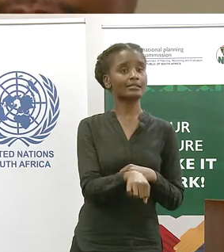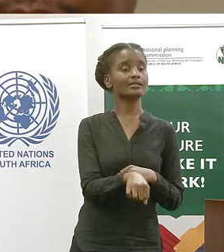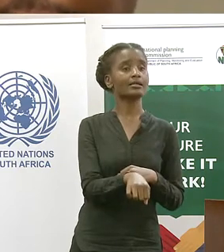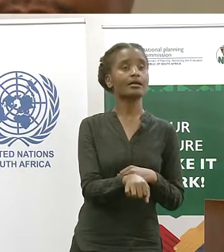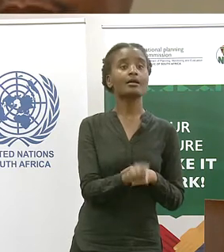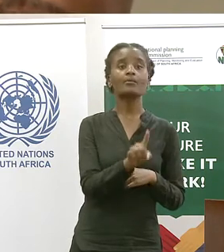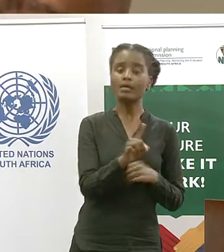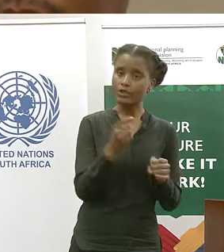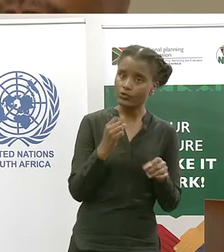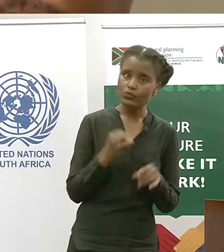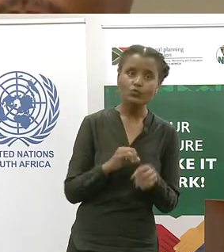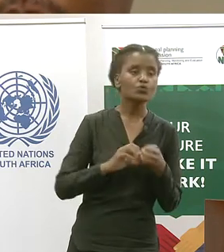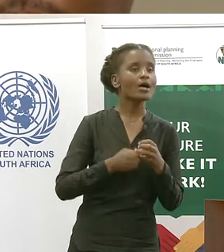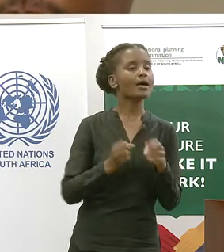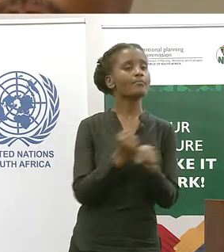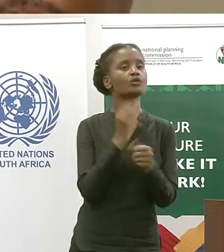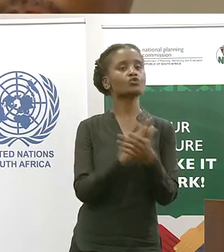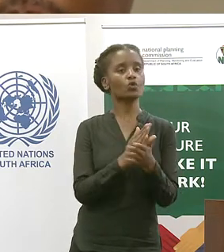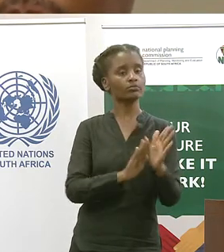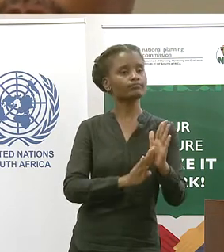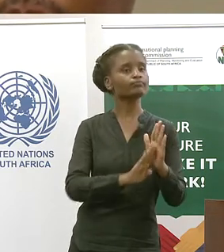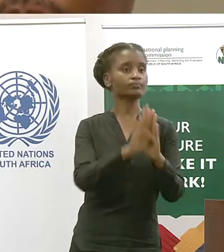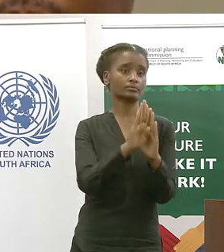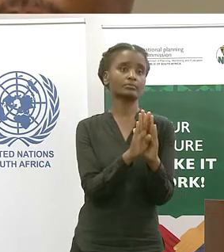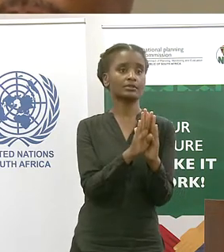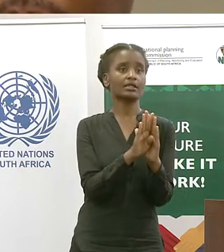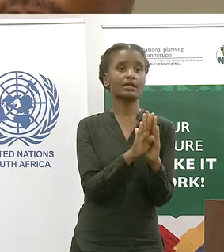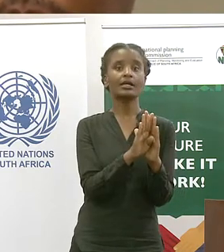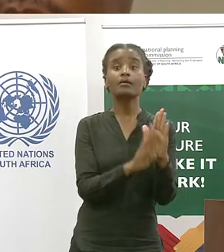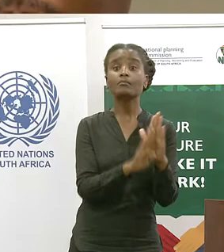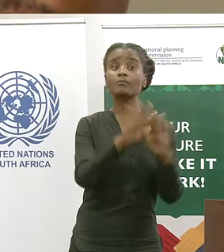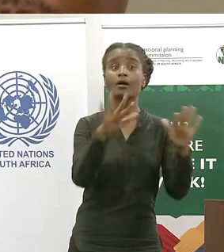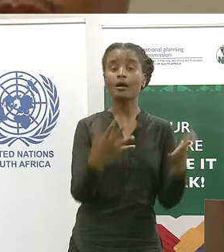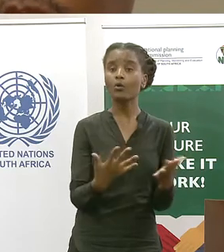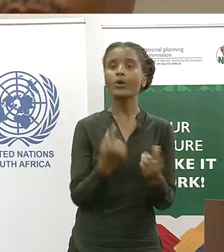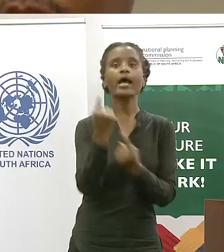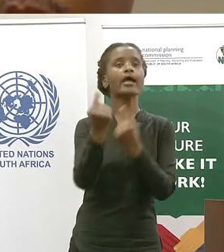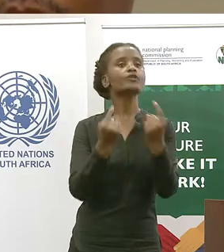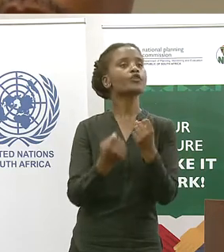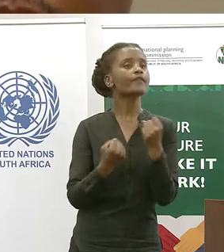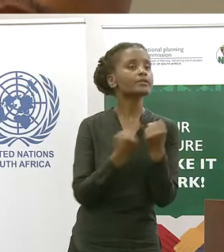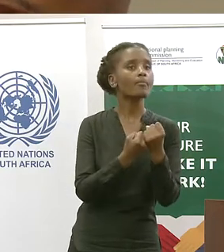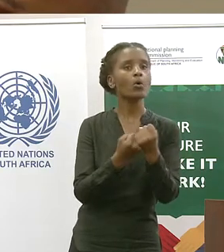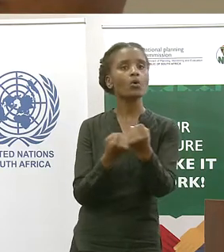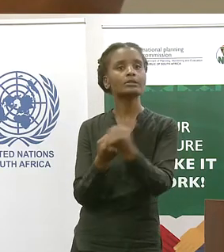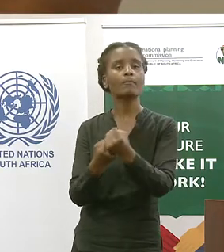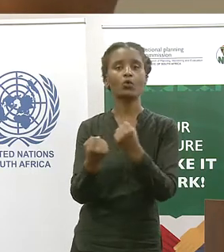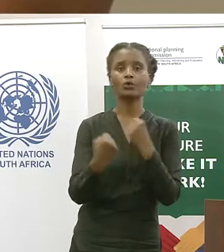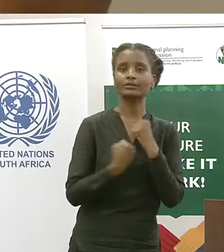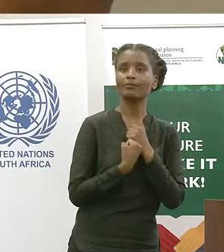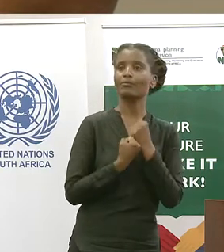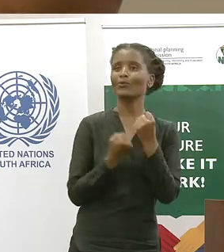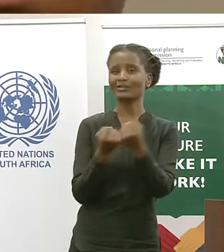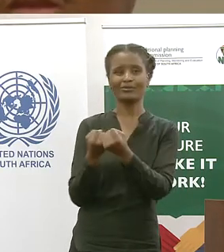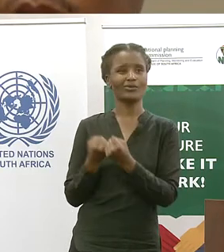our children. But we can only make it work when we support each other and not pull each other apart.